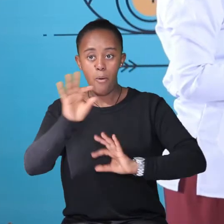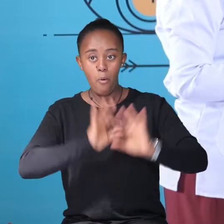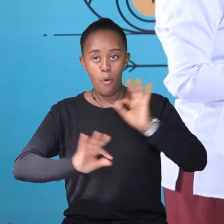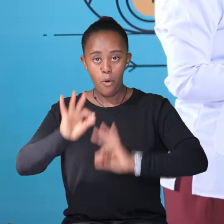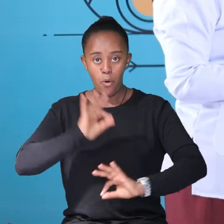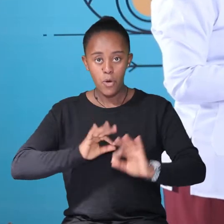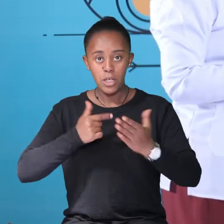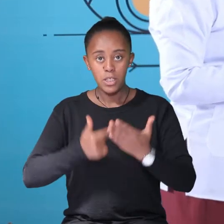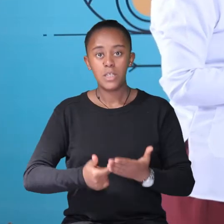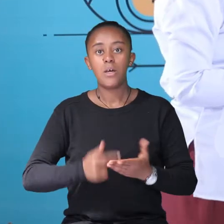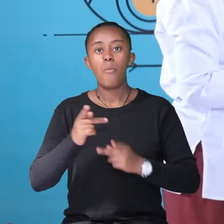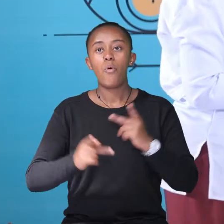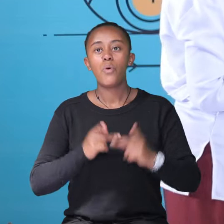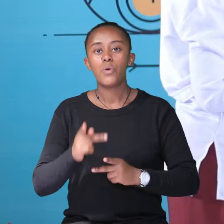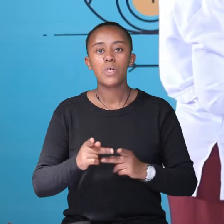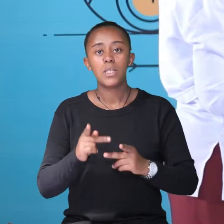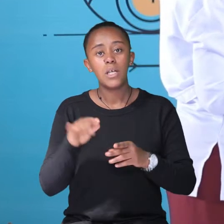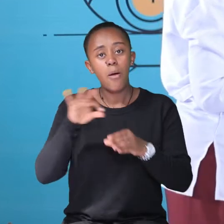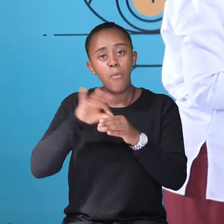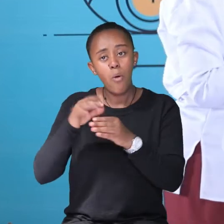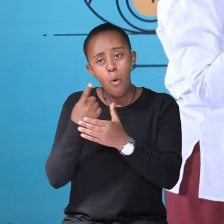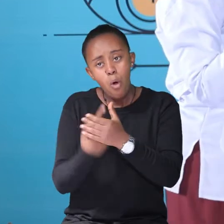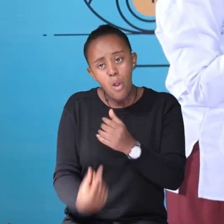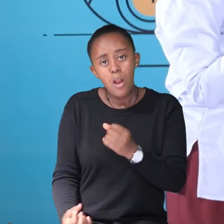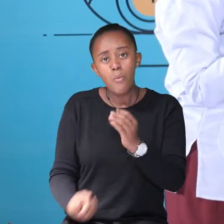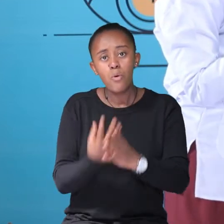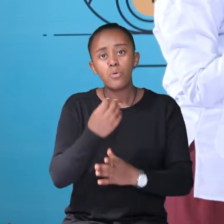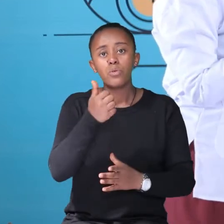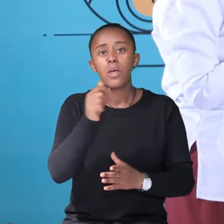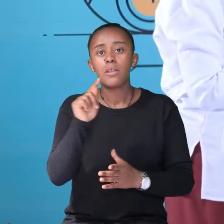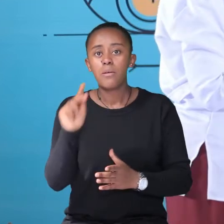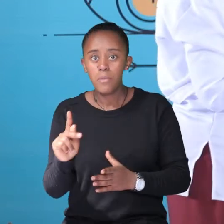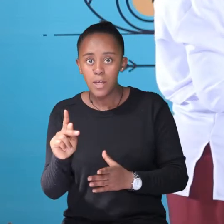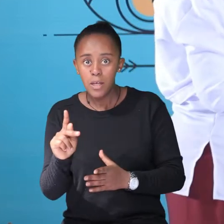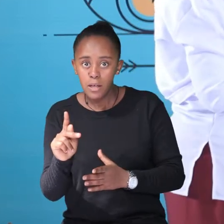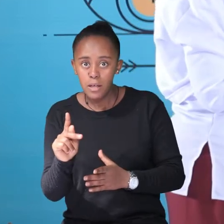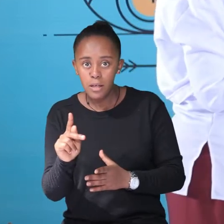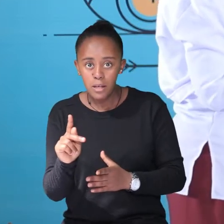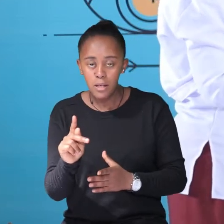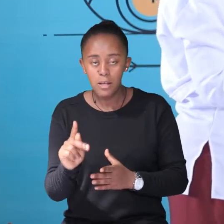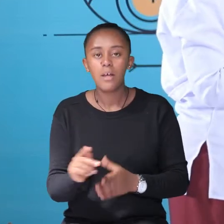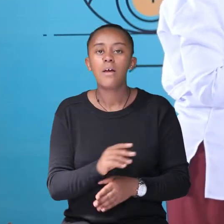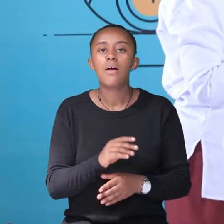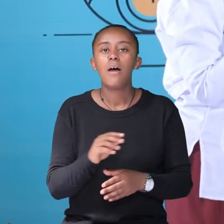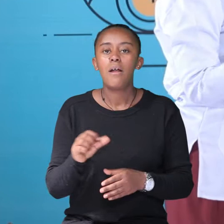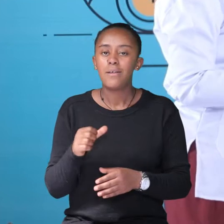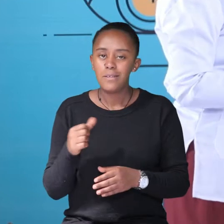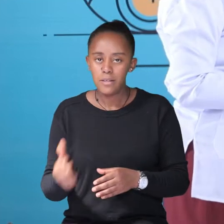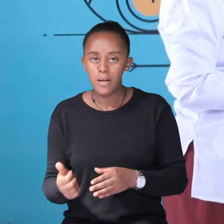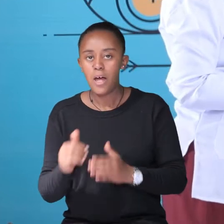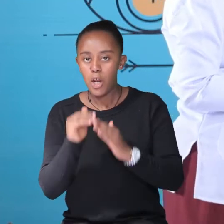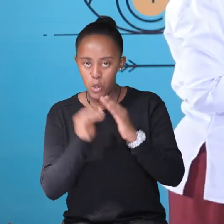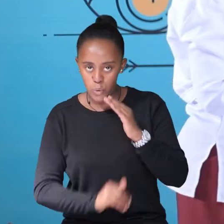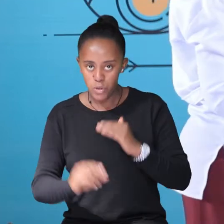this process, the plants only produce ATP. They produce only ATP rather than